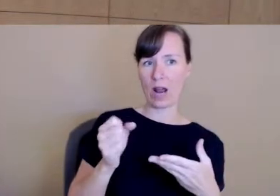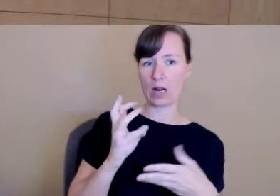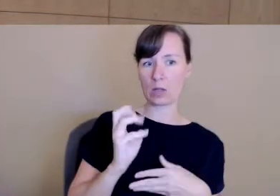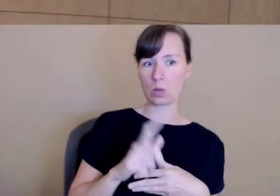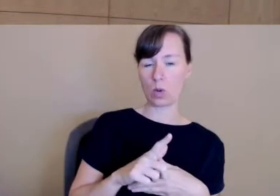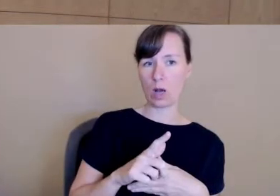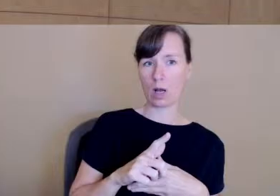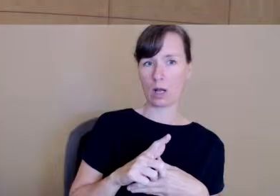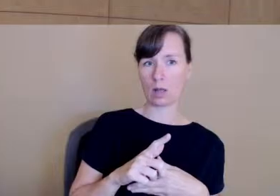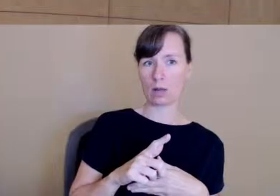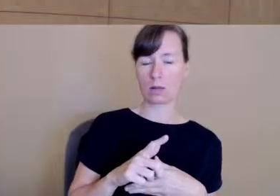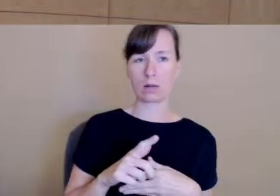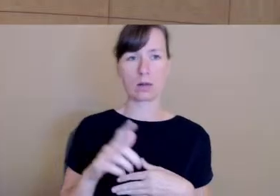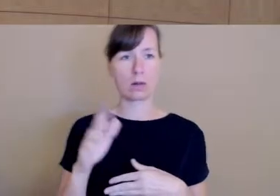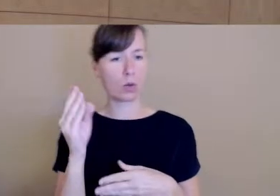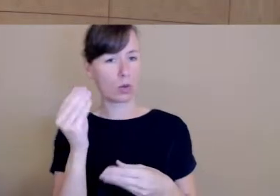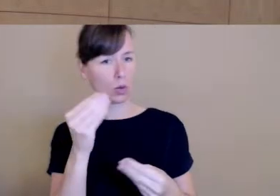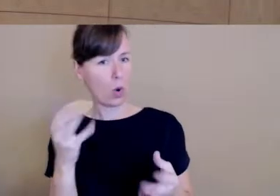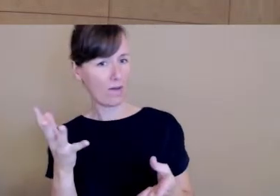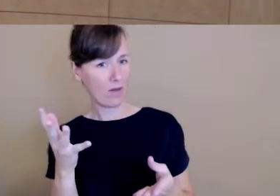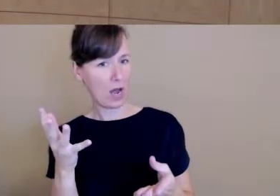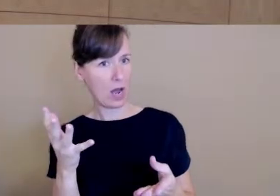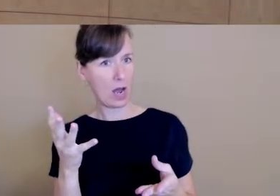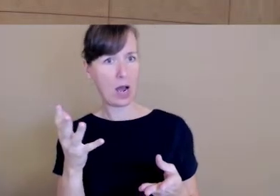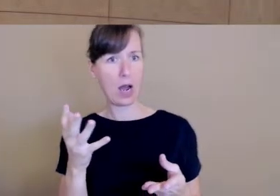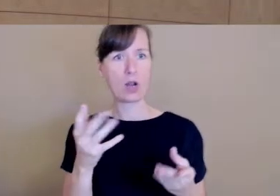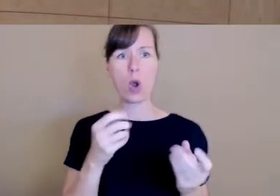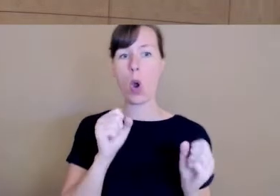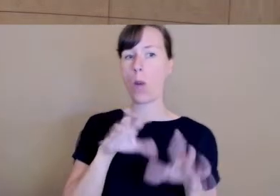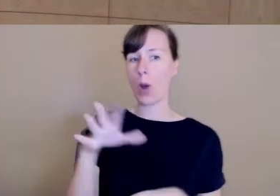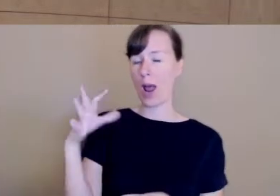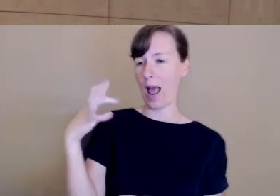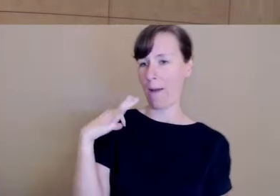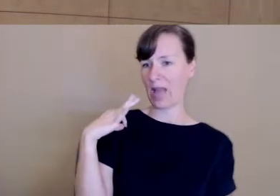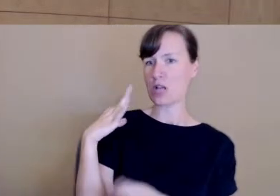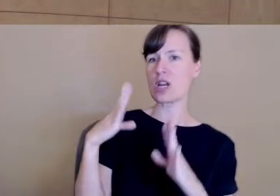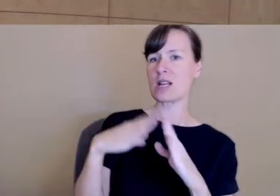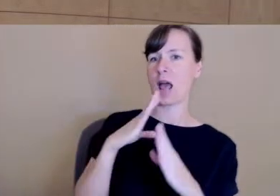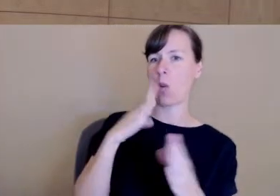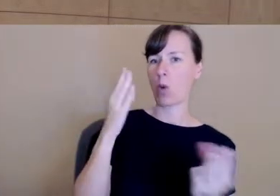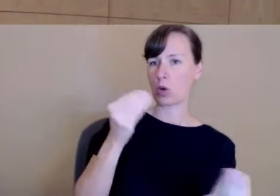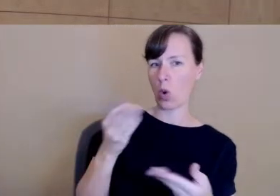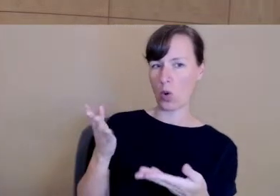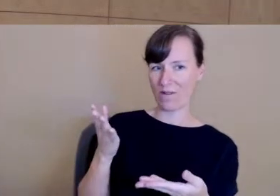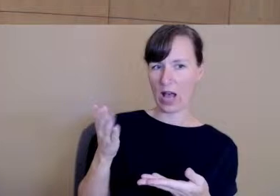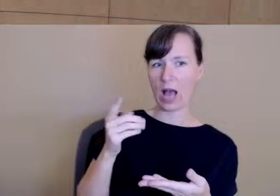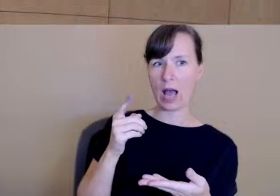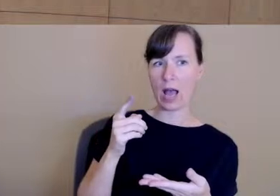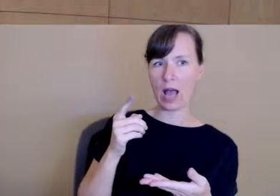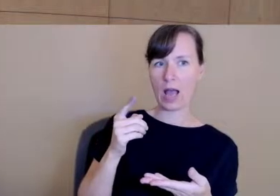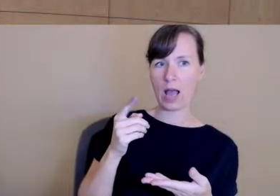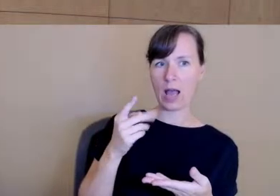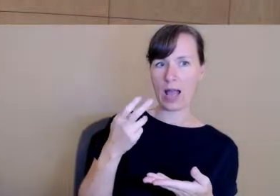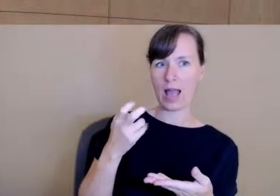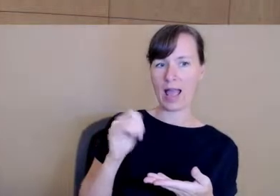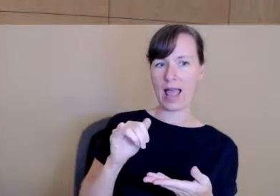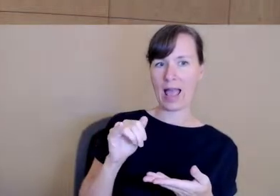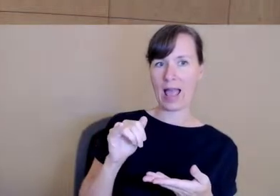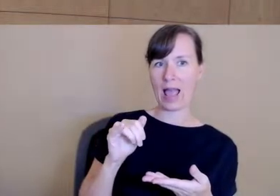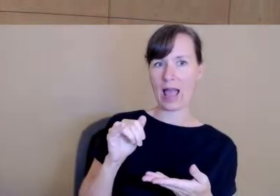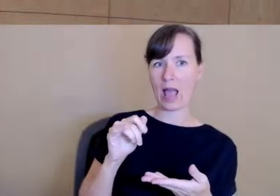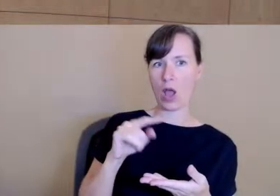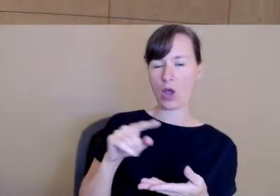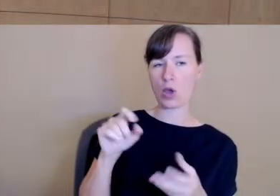well. Notified? So if they put it in, the application in, Yeah. the town will notify, hey, you have put both in, will notify